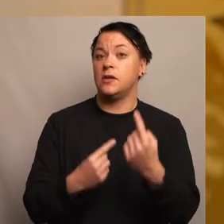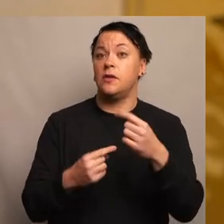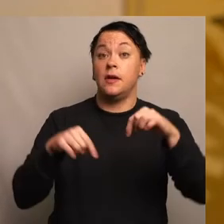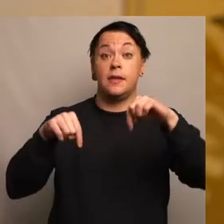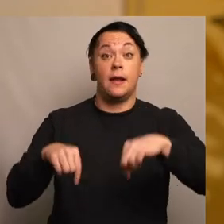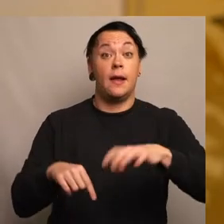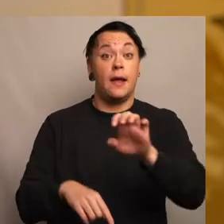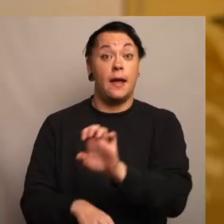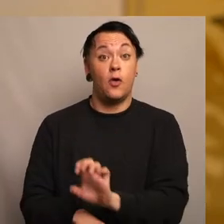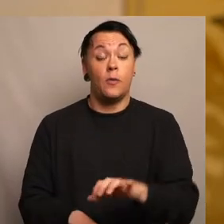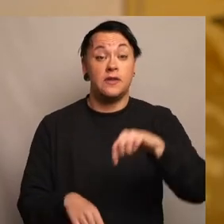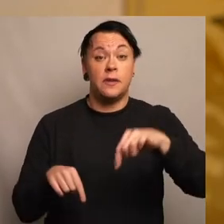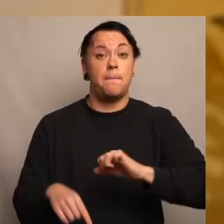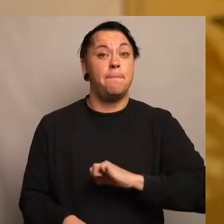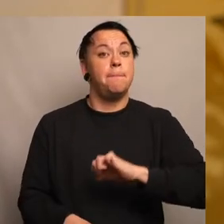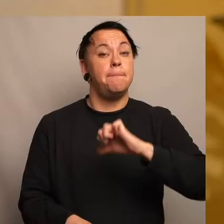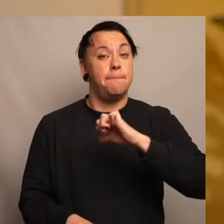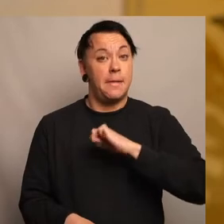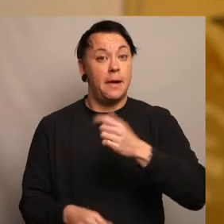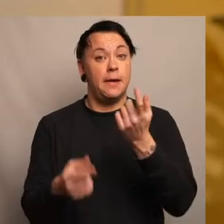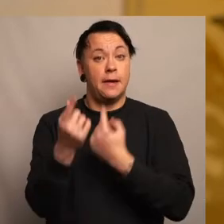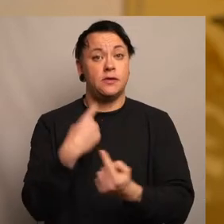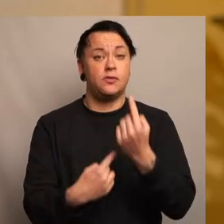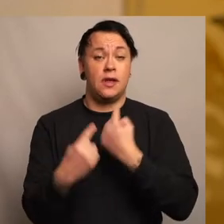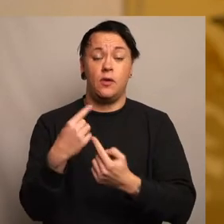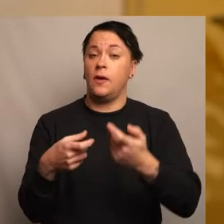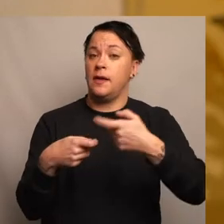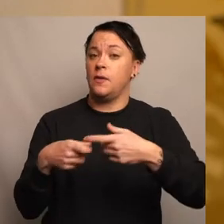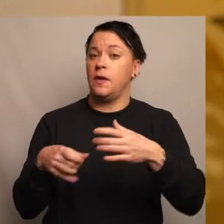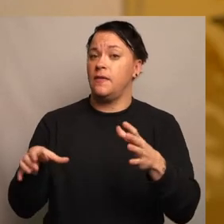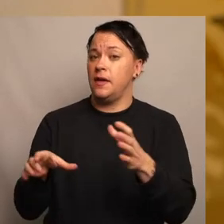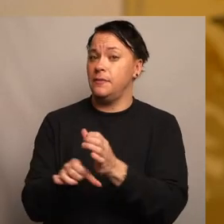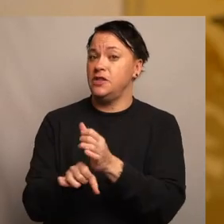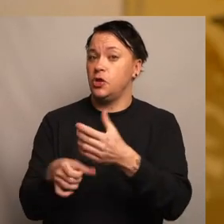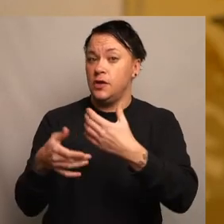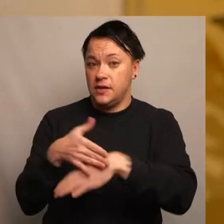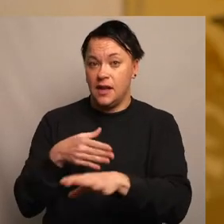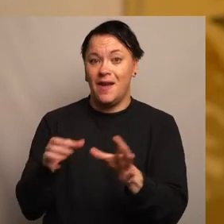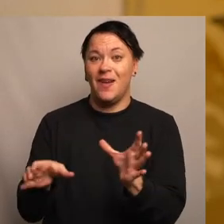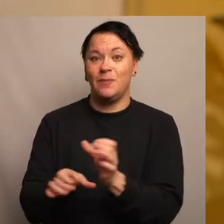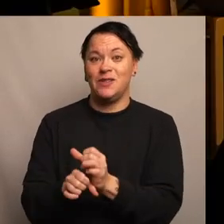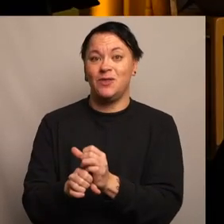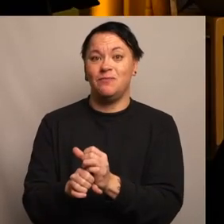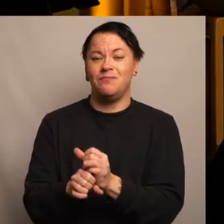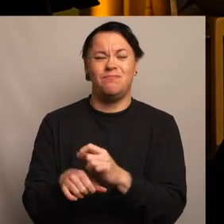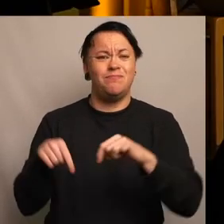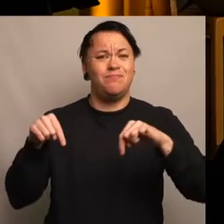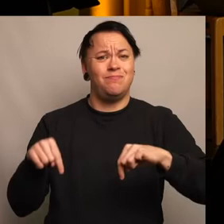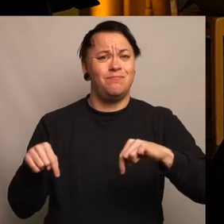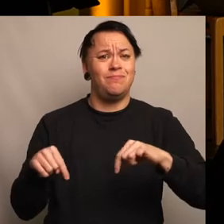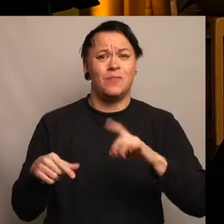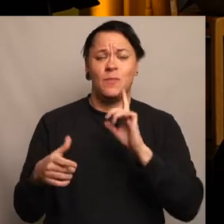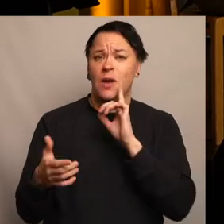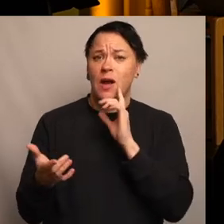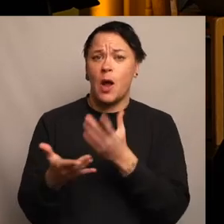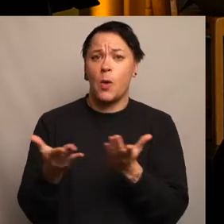discussion as a minority or as a margin. Here people like, it's not a safe place for some people